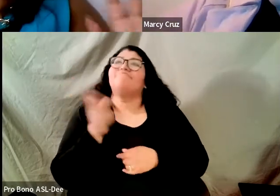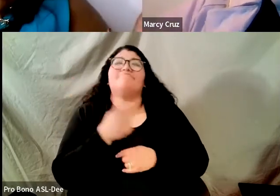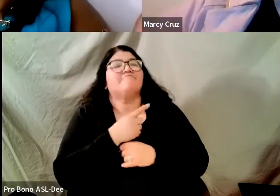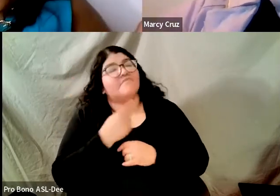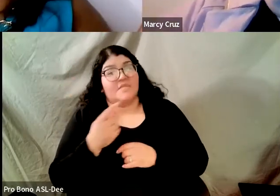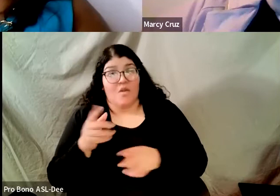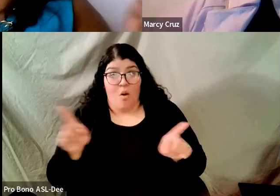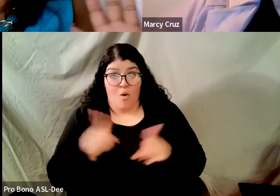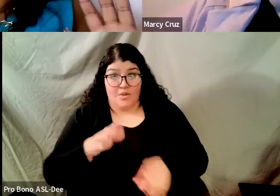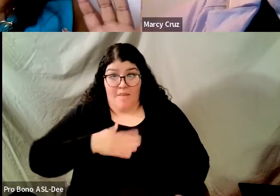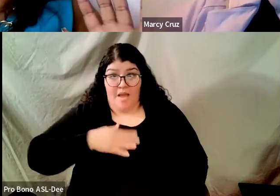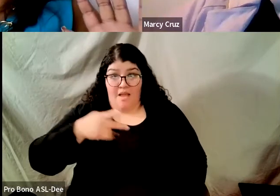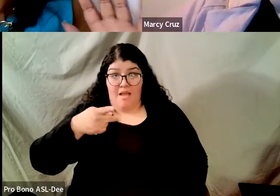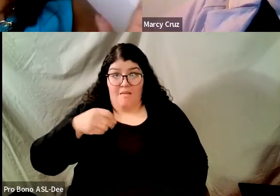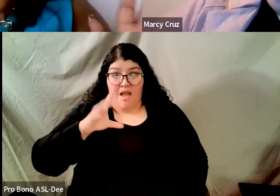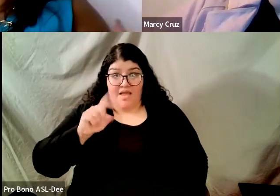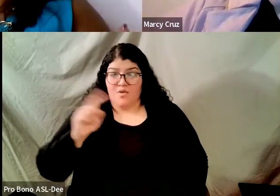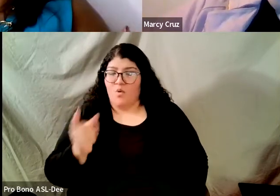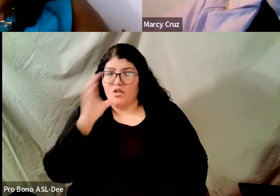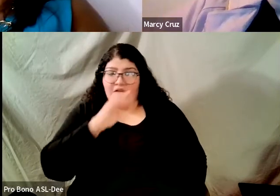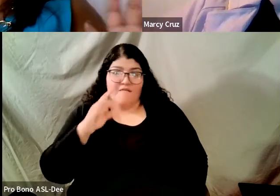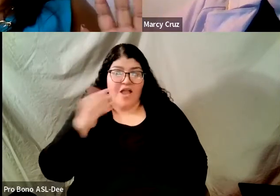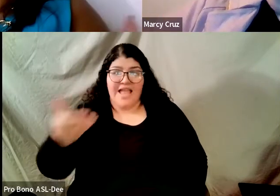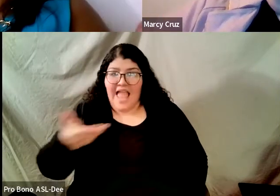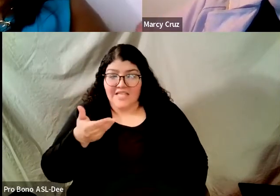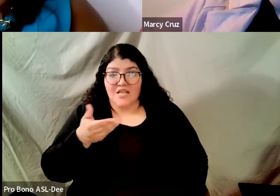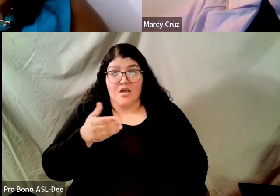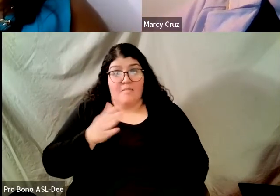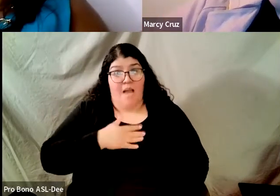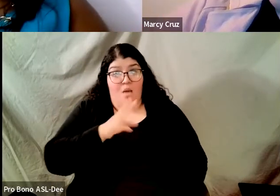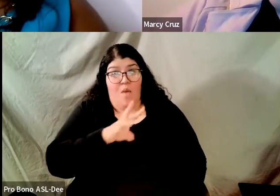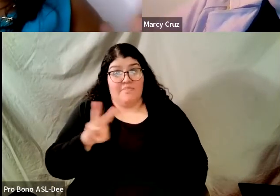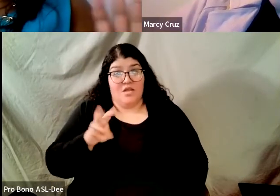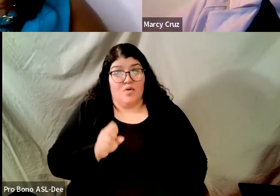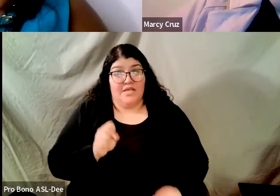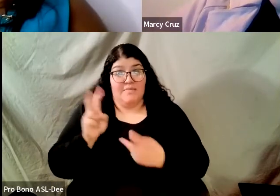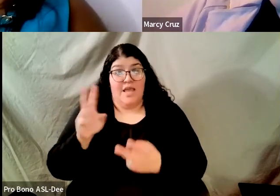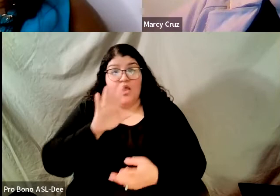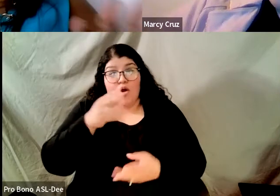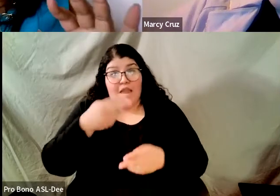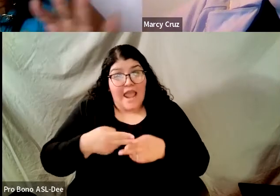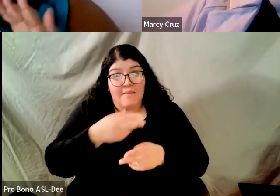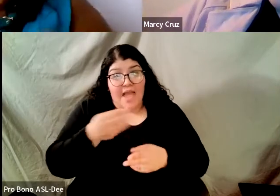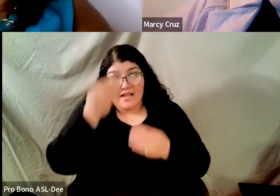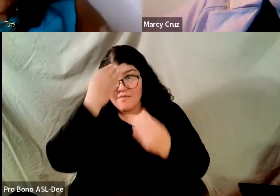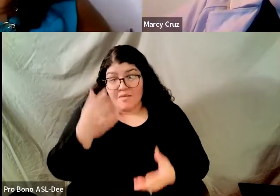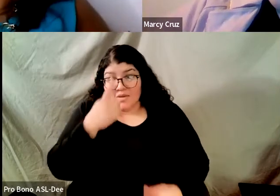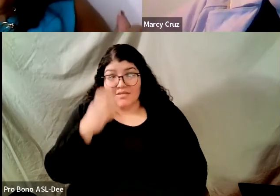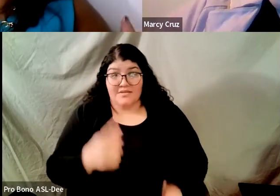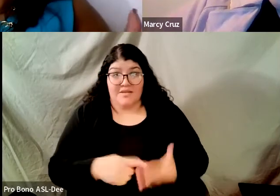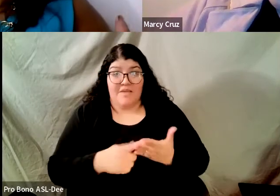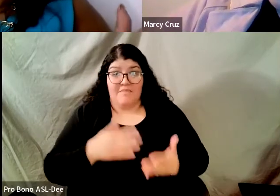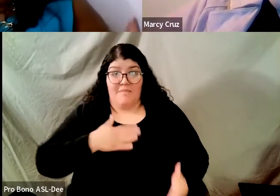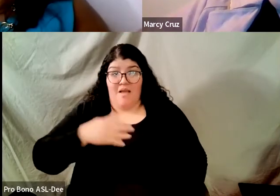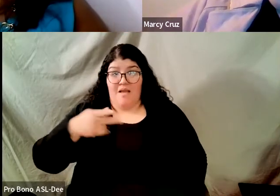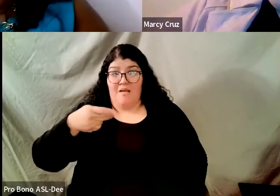looking for guests. So you can go to the podcast website and submit your information. Because sometimes, my podcast is